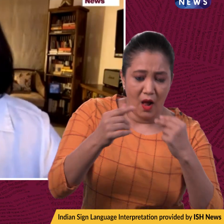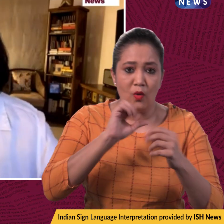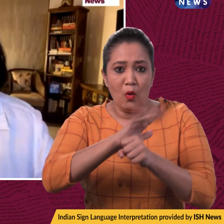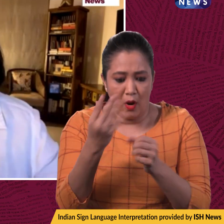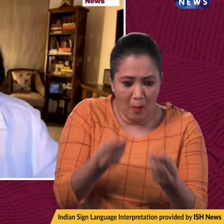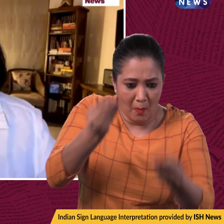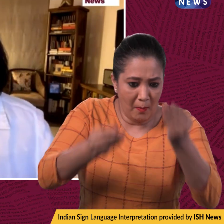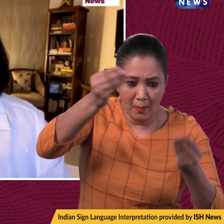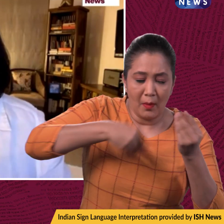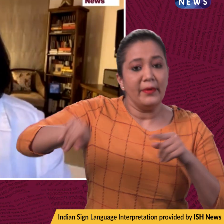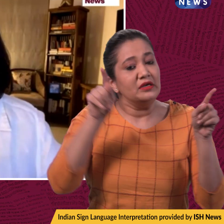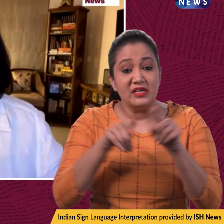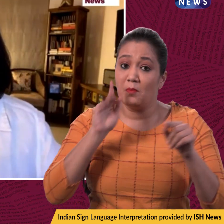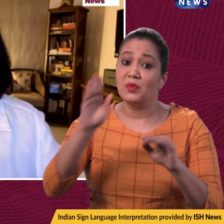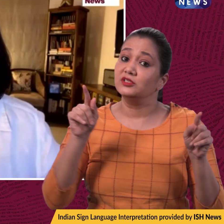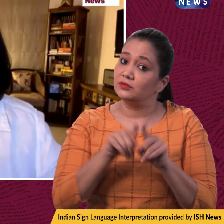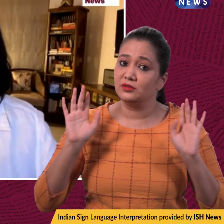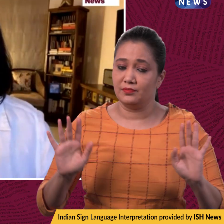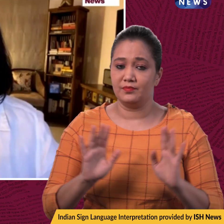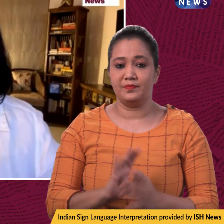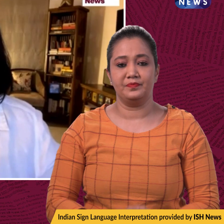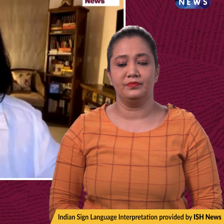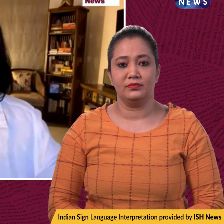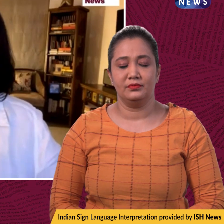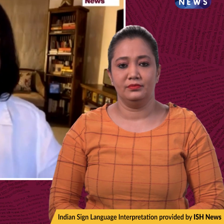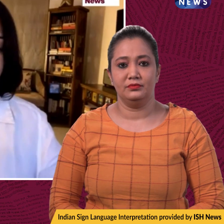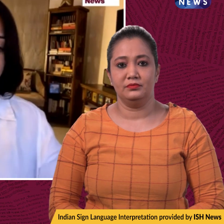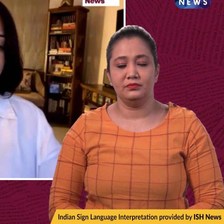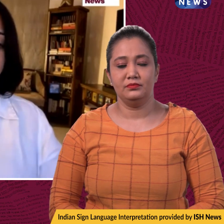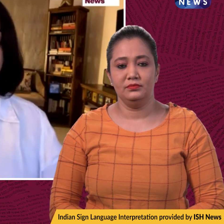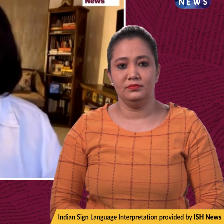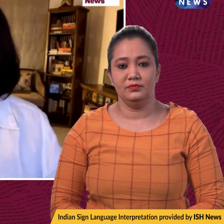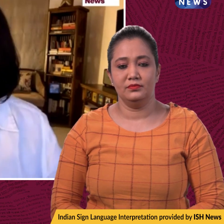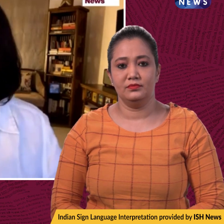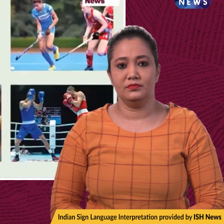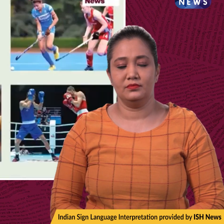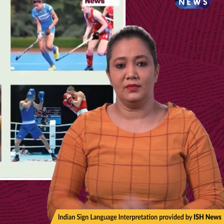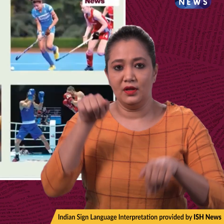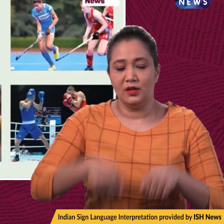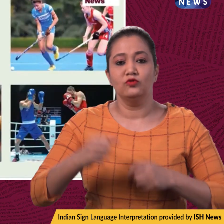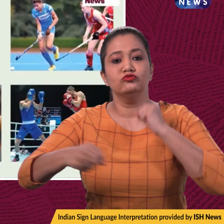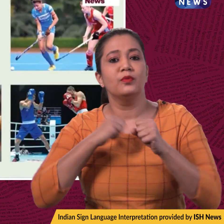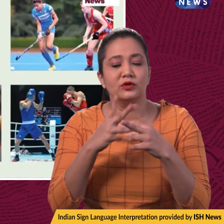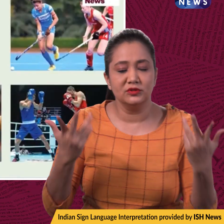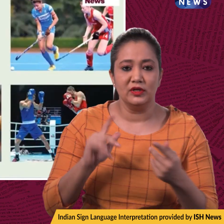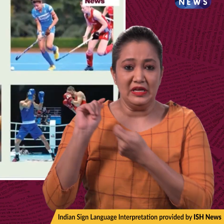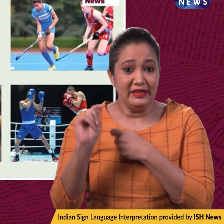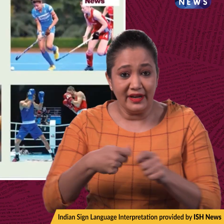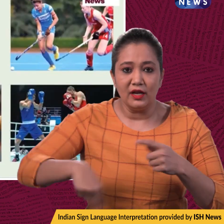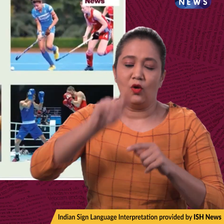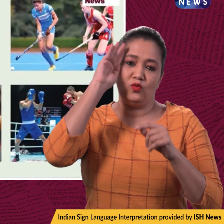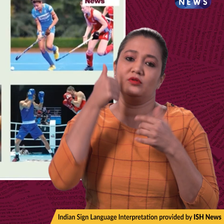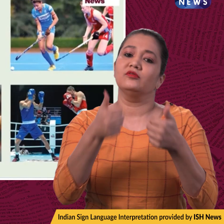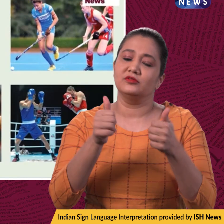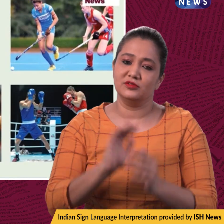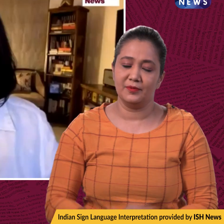quickly going red, and we are the same. End quote. Update from the world of sports. For cricket, at